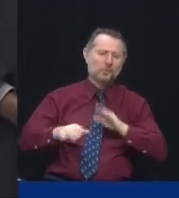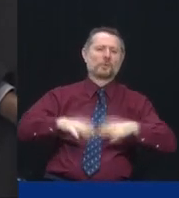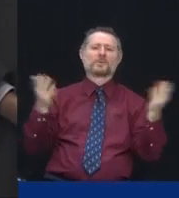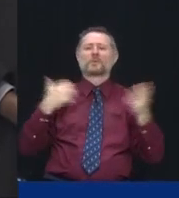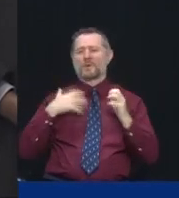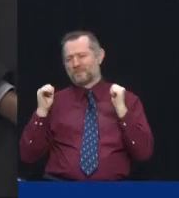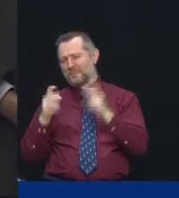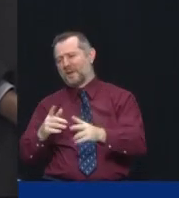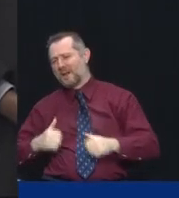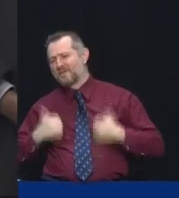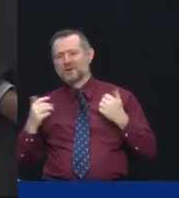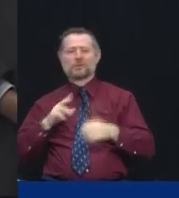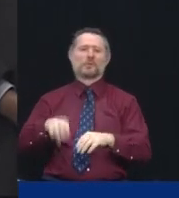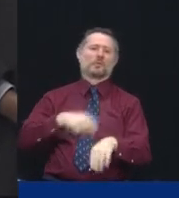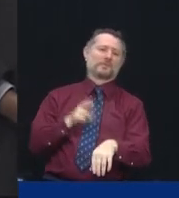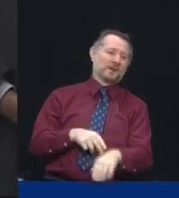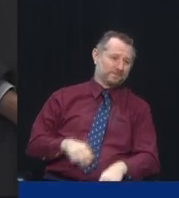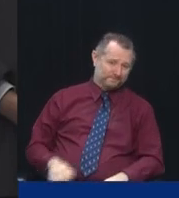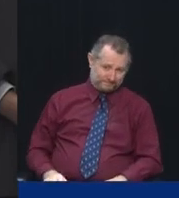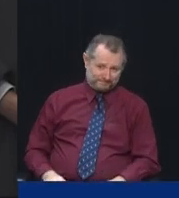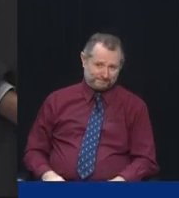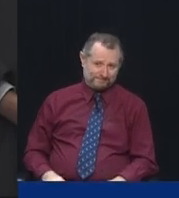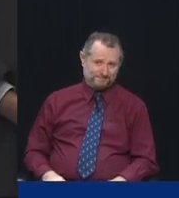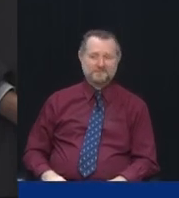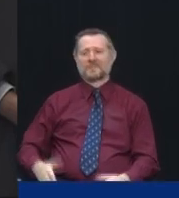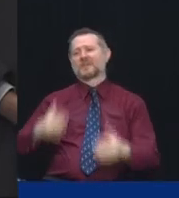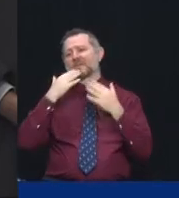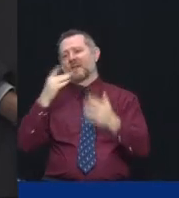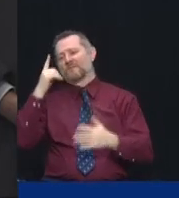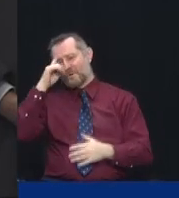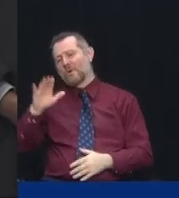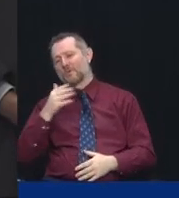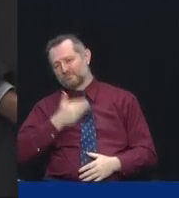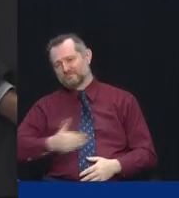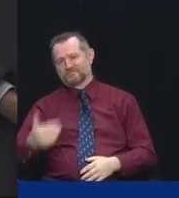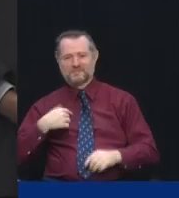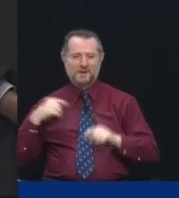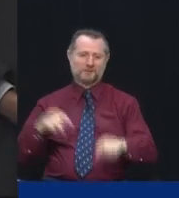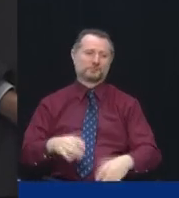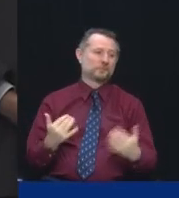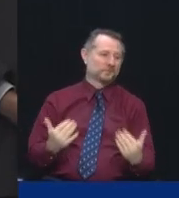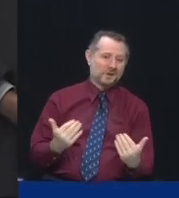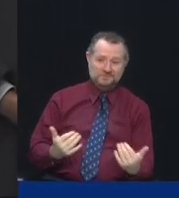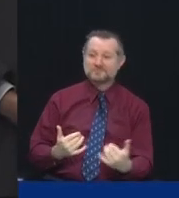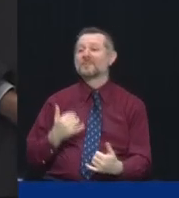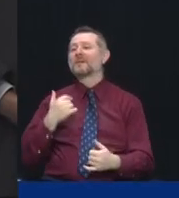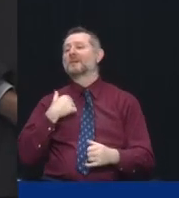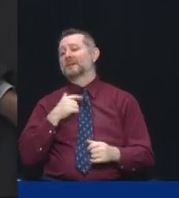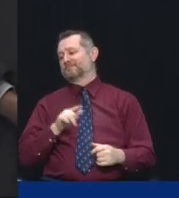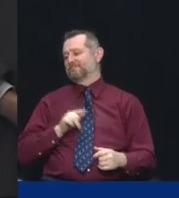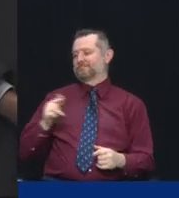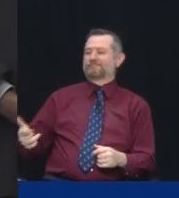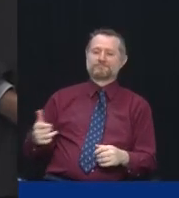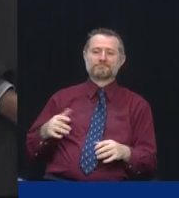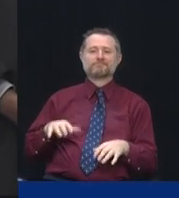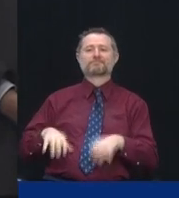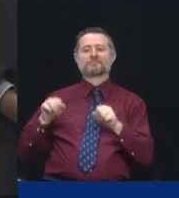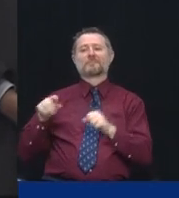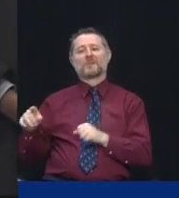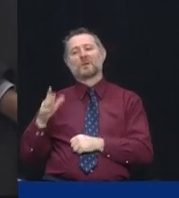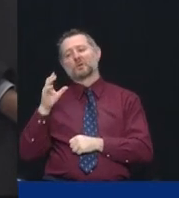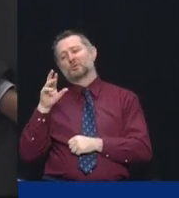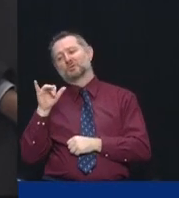as normal. Thank you for having me here today. Let me now turn it over to Crystal People